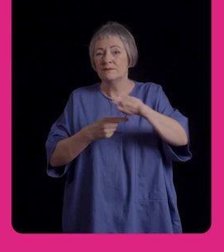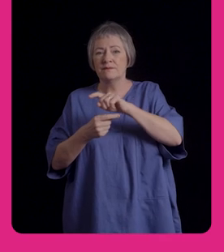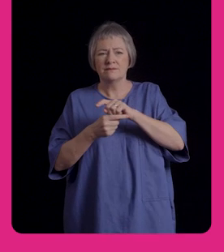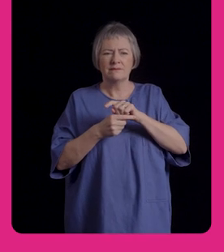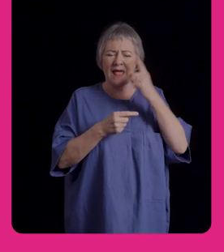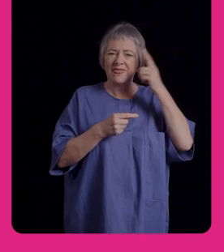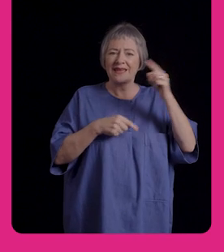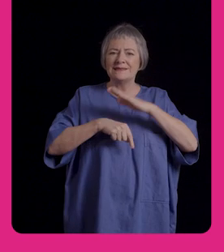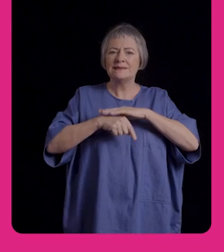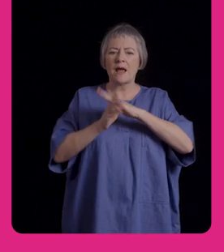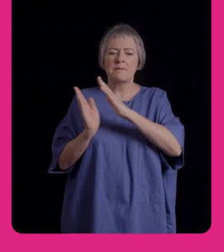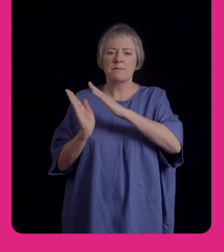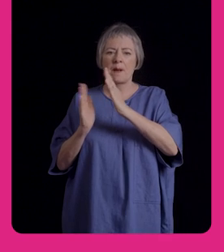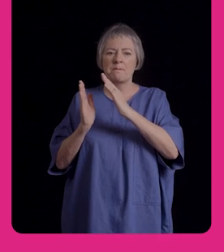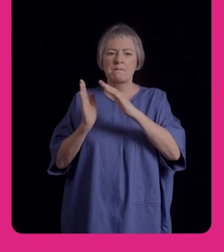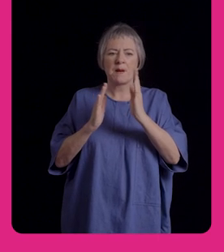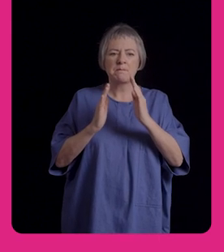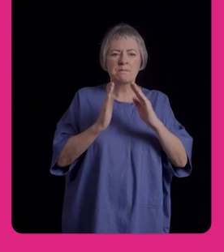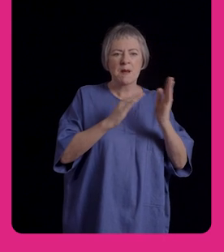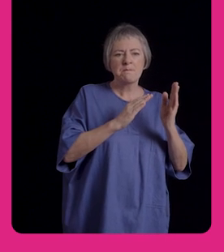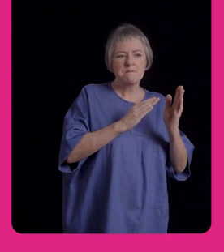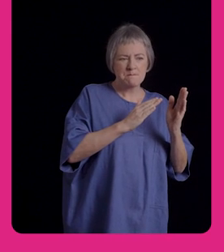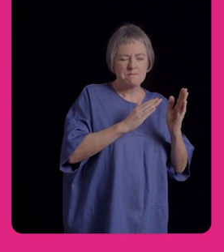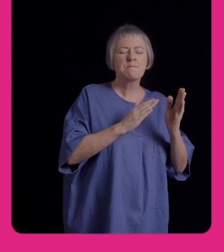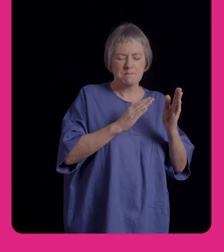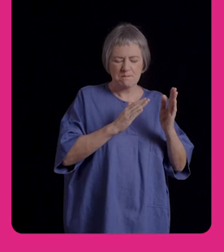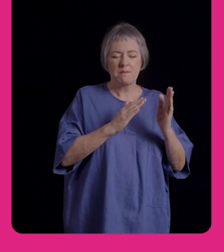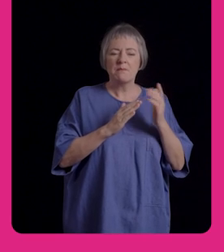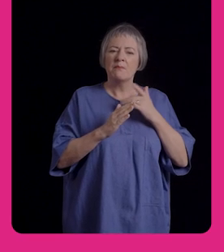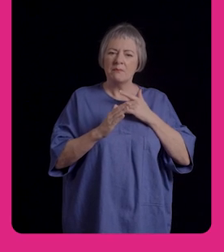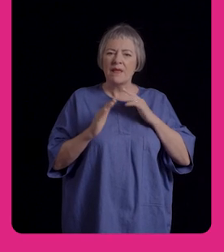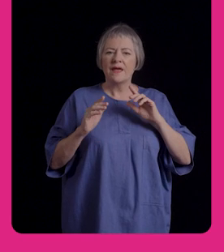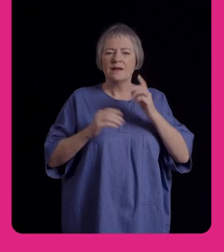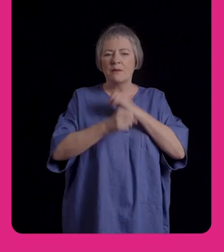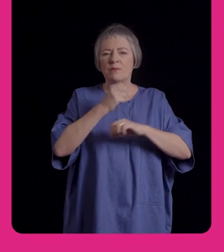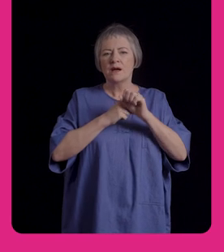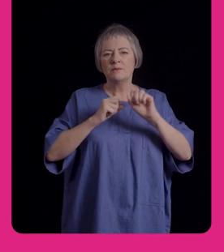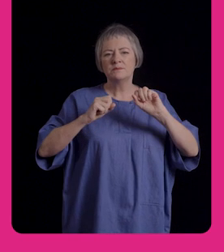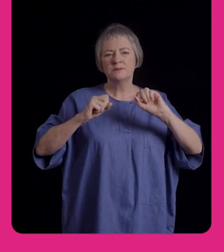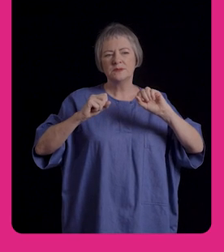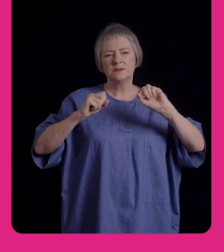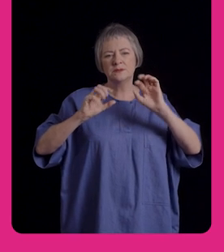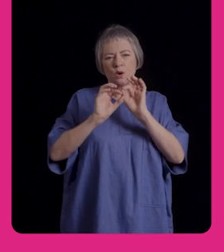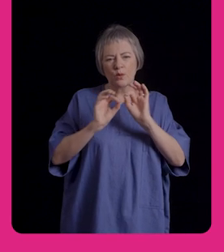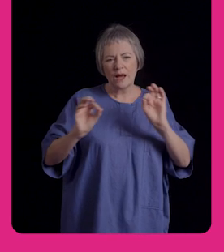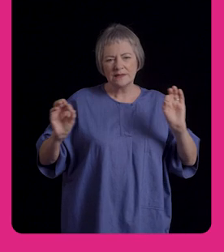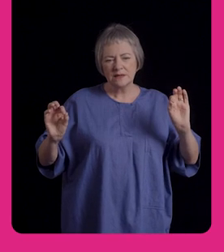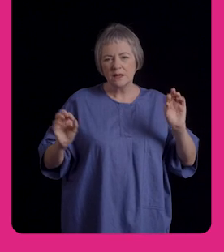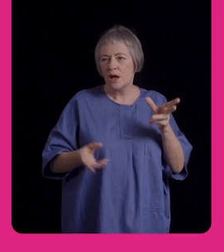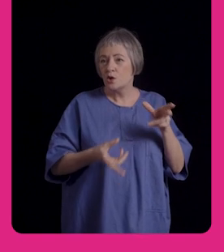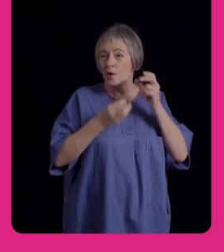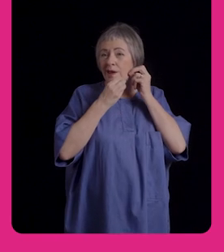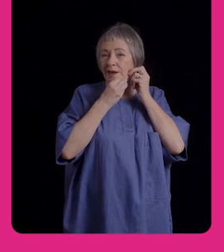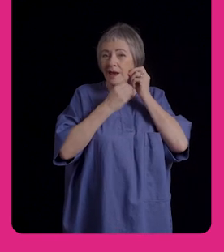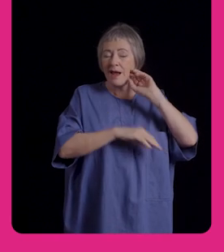I think some time passes, as you said, like it all like dies down a little bit. And you do hear a couple